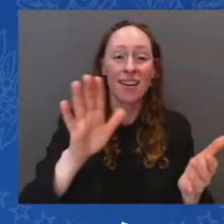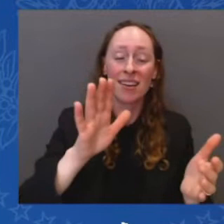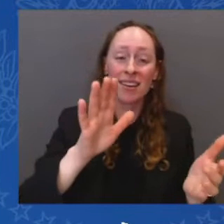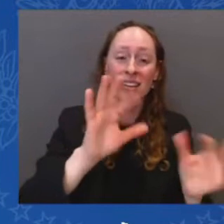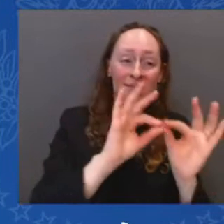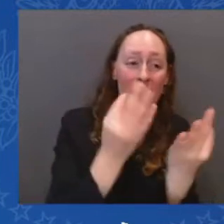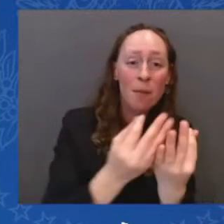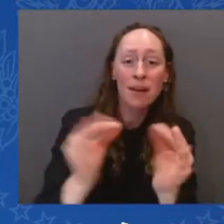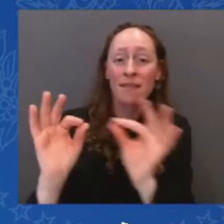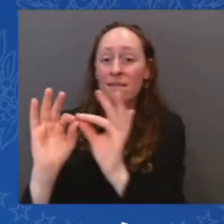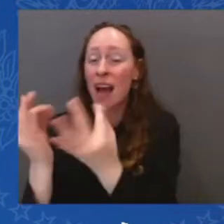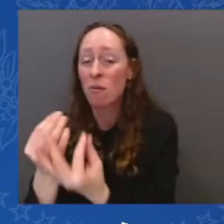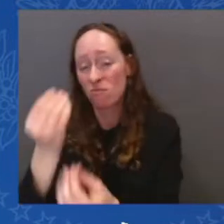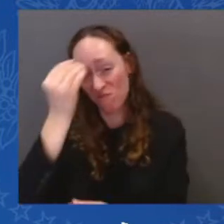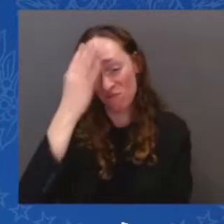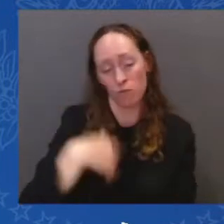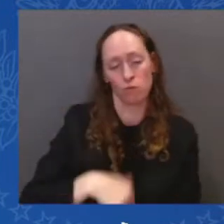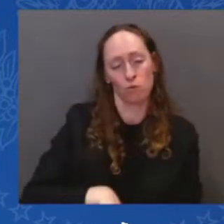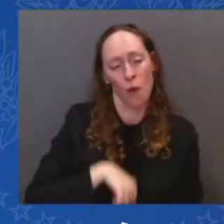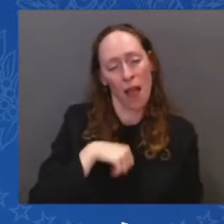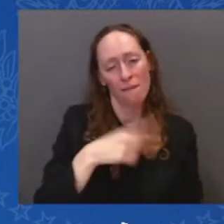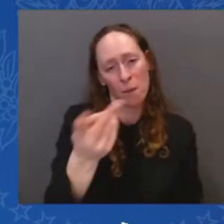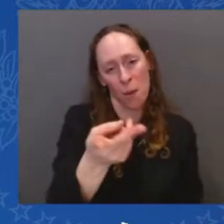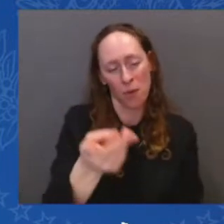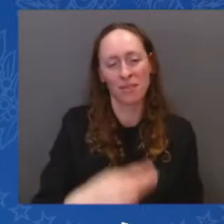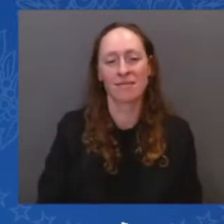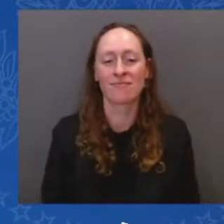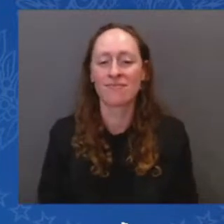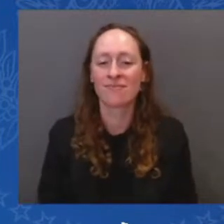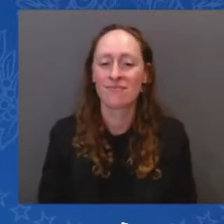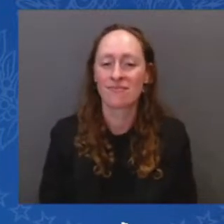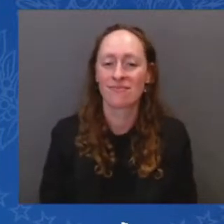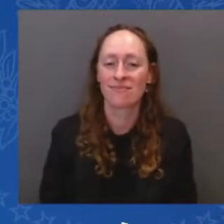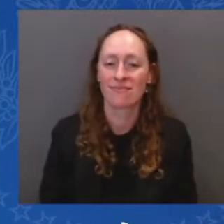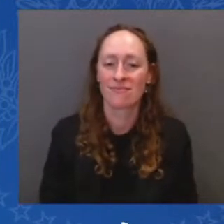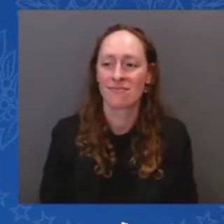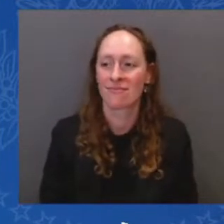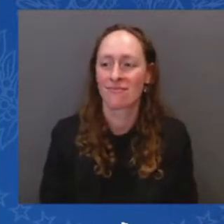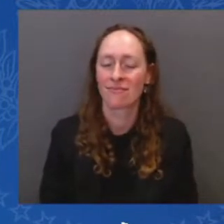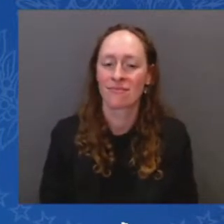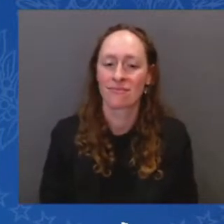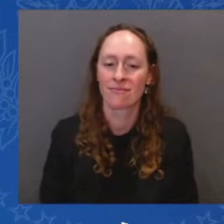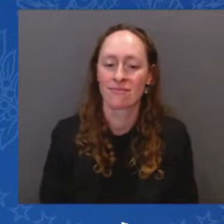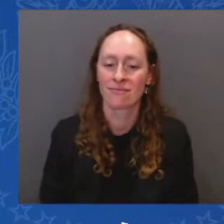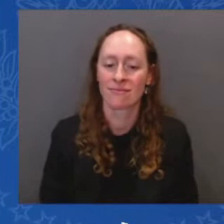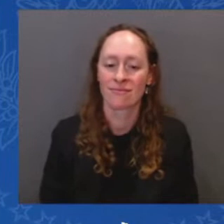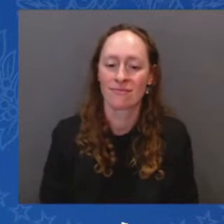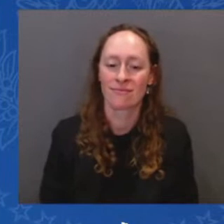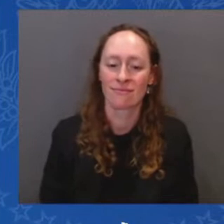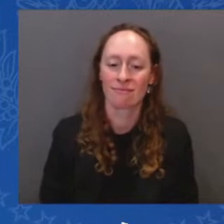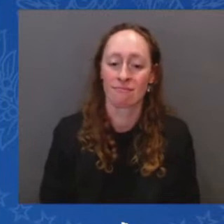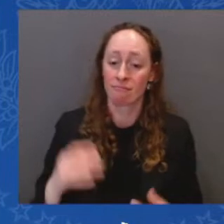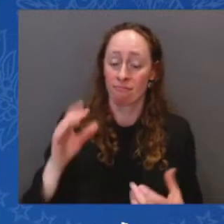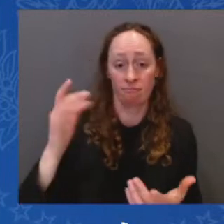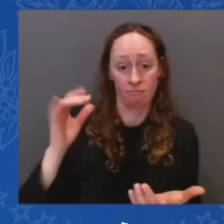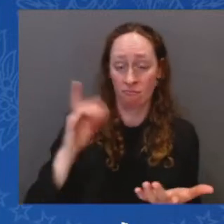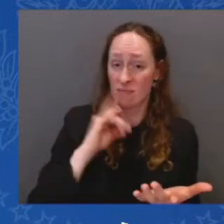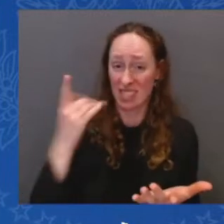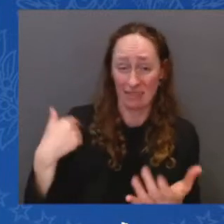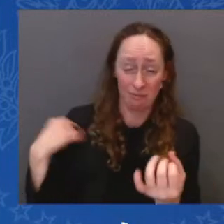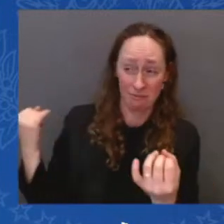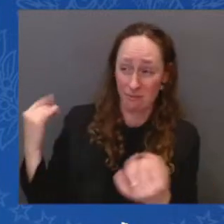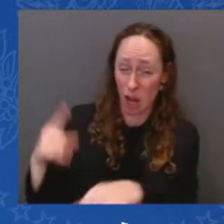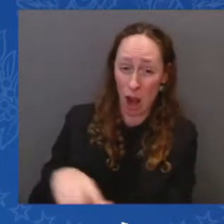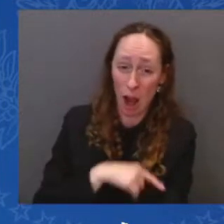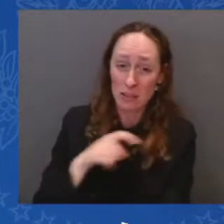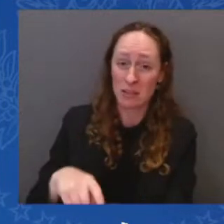I could not have made it through 4.5 decades of military service without each of you. I'm deeply honored